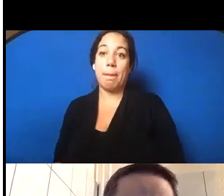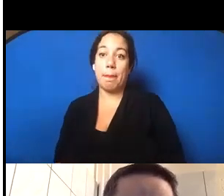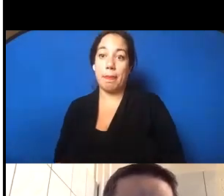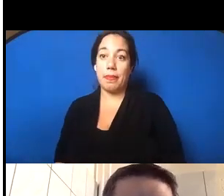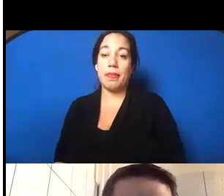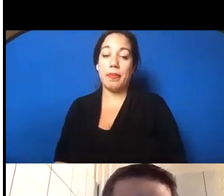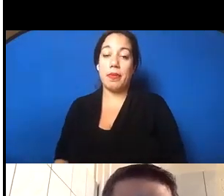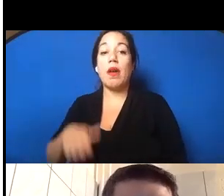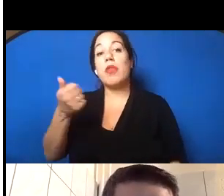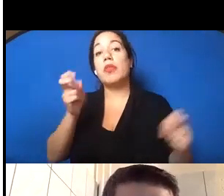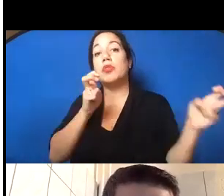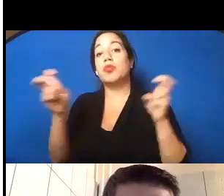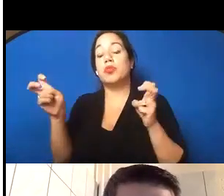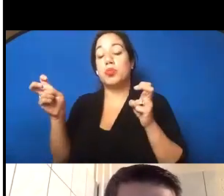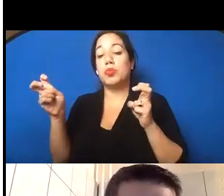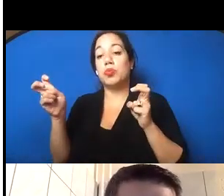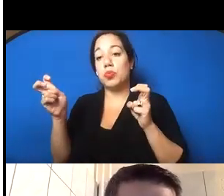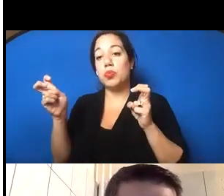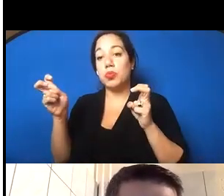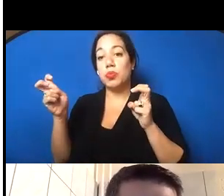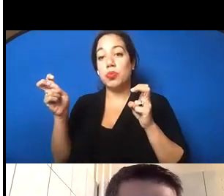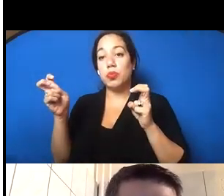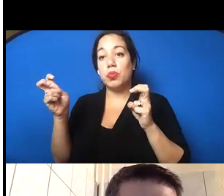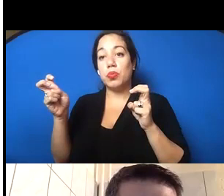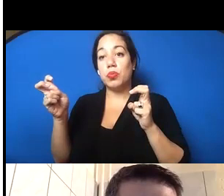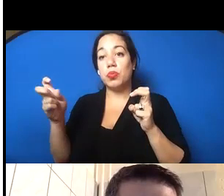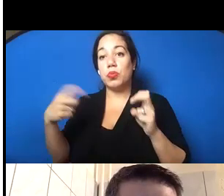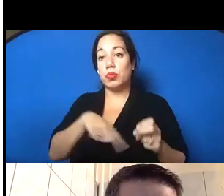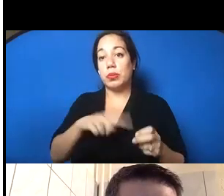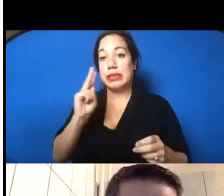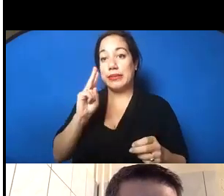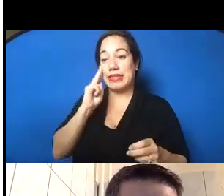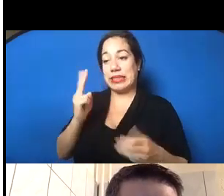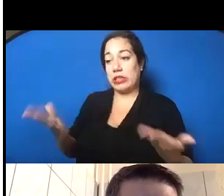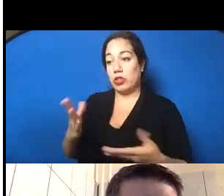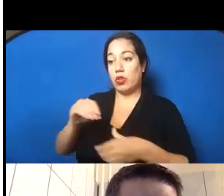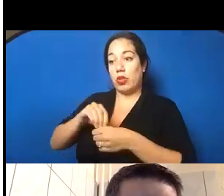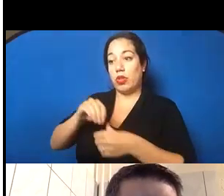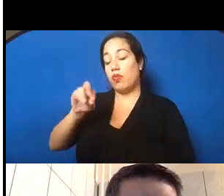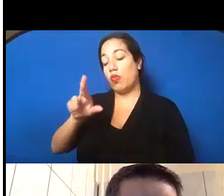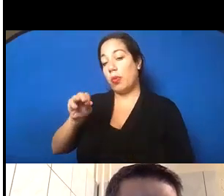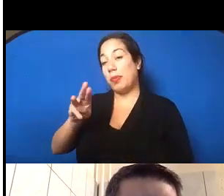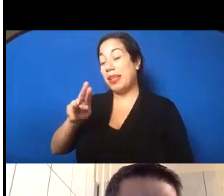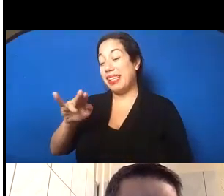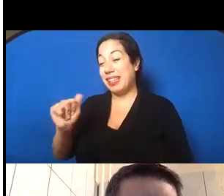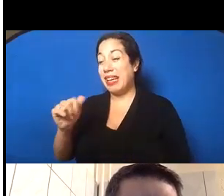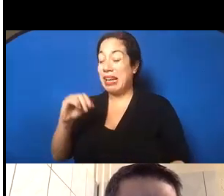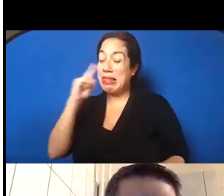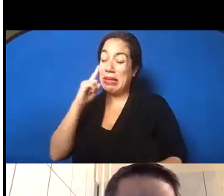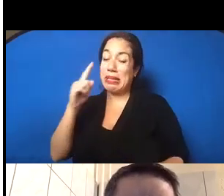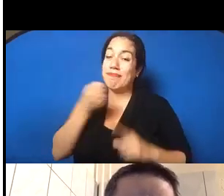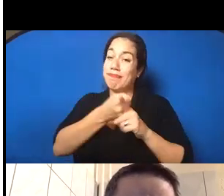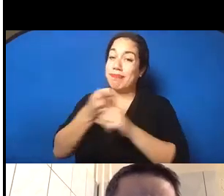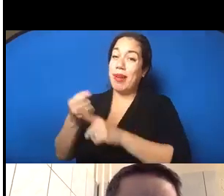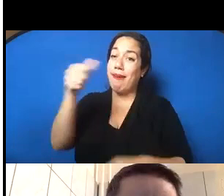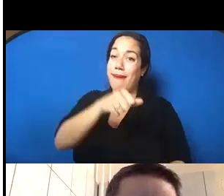Another issue is that we've seen in Romania, and I think that was the case in many countries in Europe also, such as Italy,